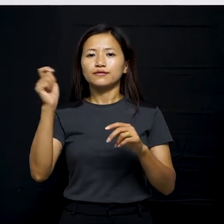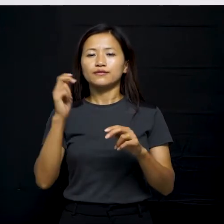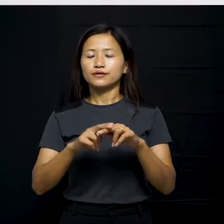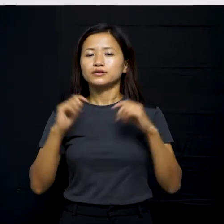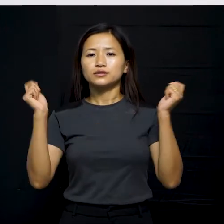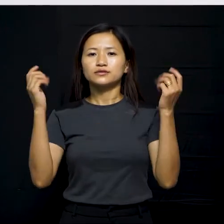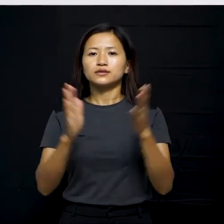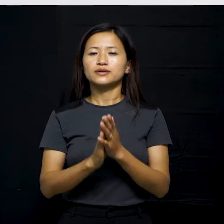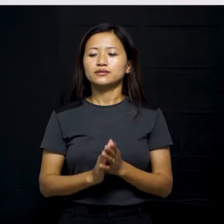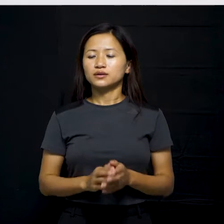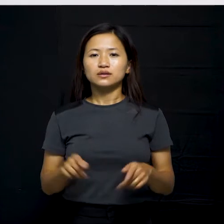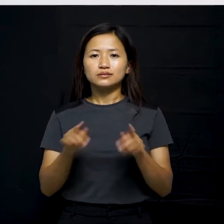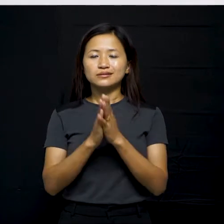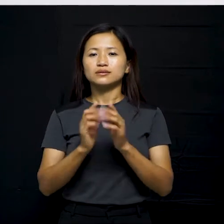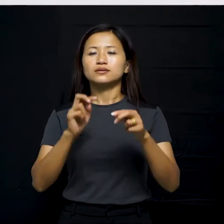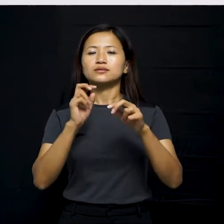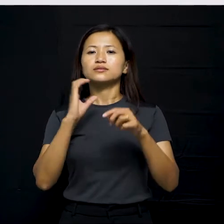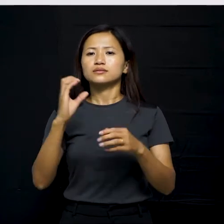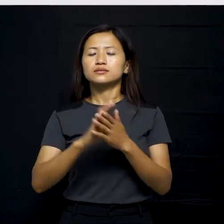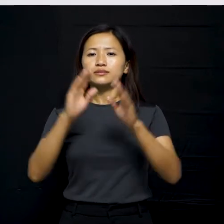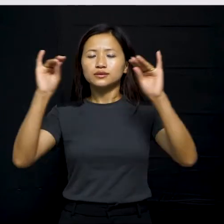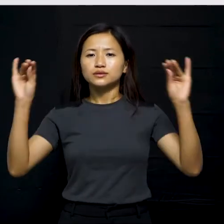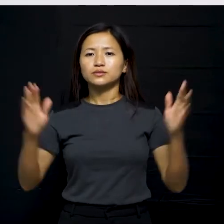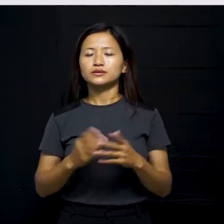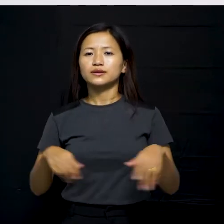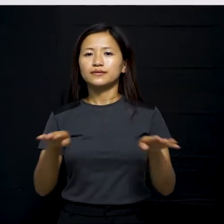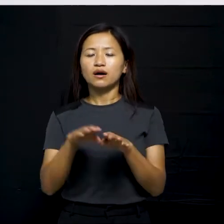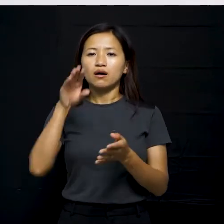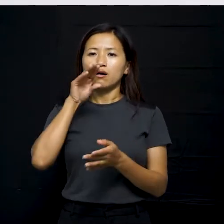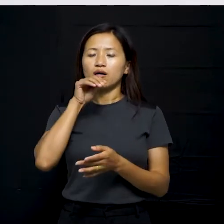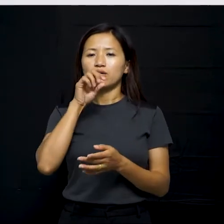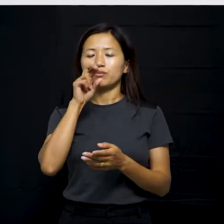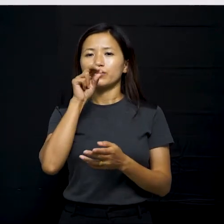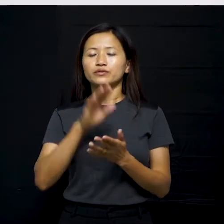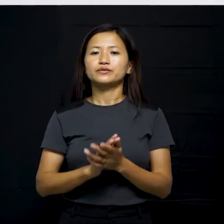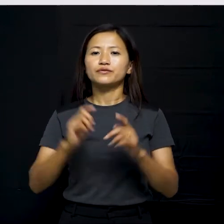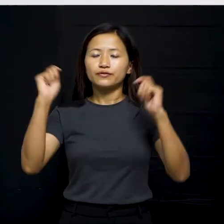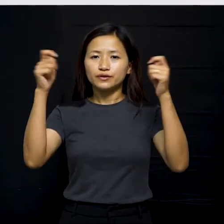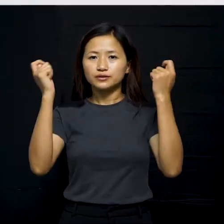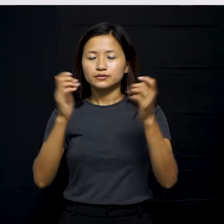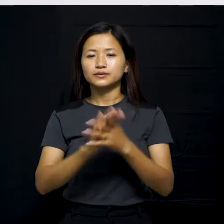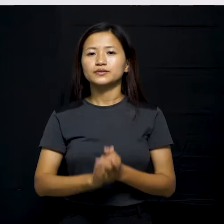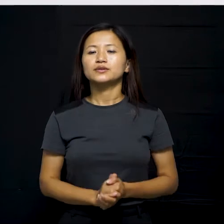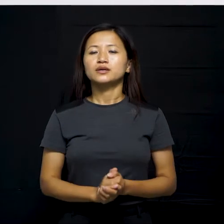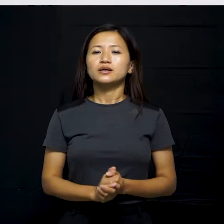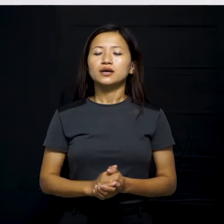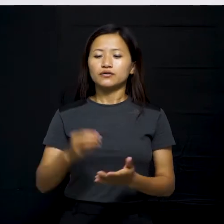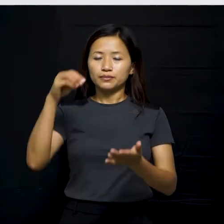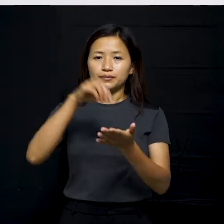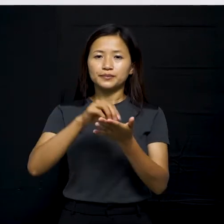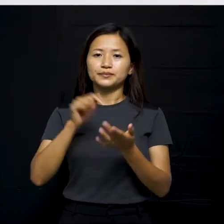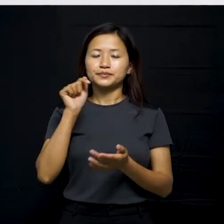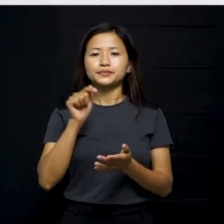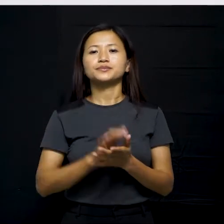the Christmas, and the other one is the Hornbill Festival. So why we celebrate Christmas is because I've mentioned to you